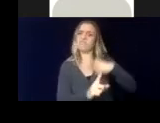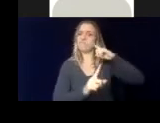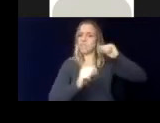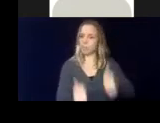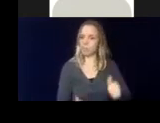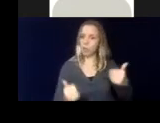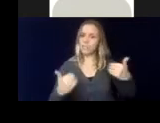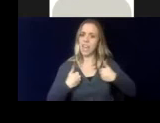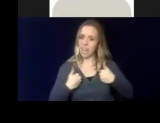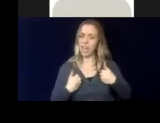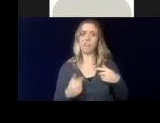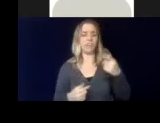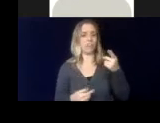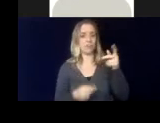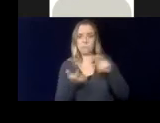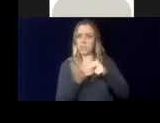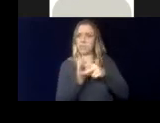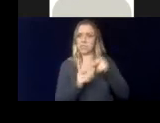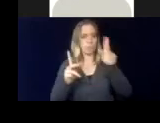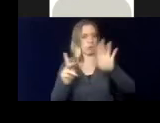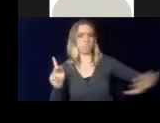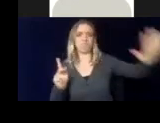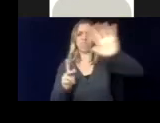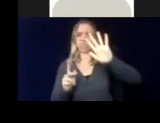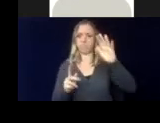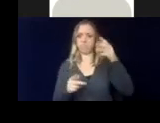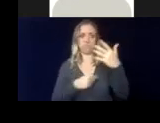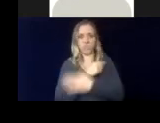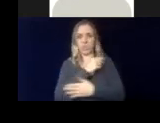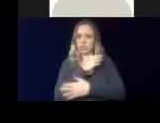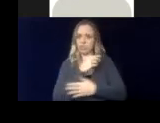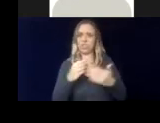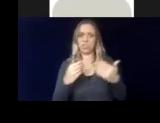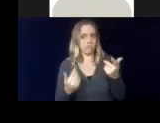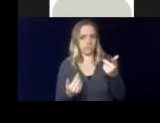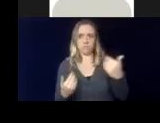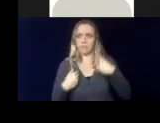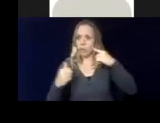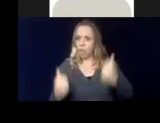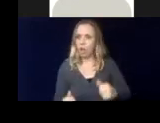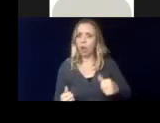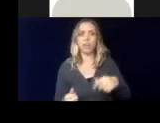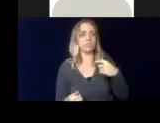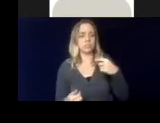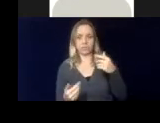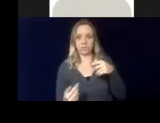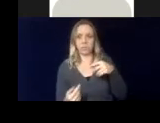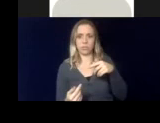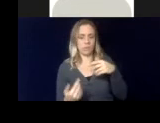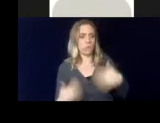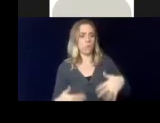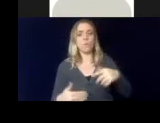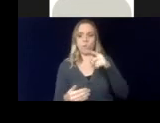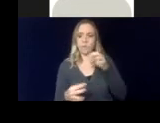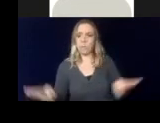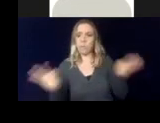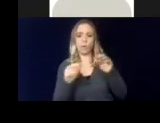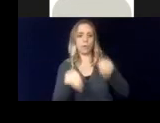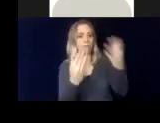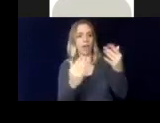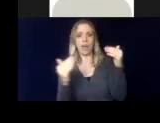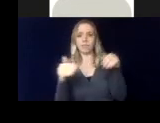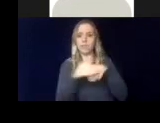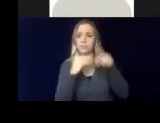see these people everywhere and we see them often. So we need to make sure that we provide access for them. So what we